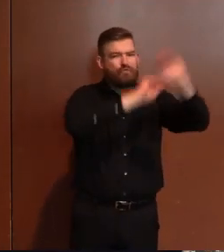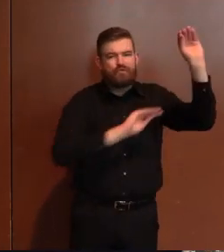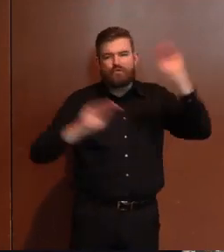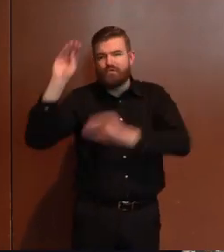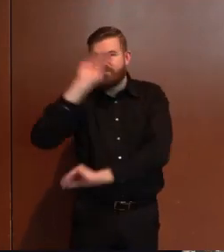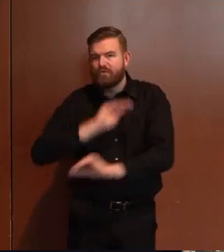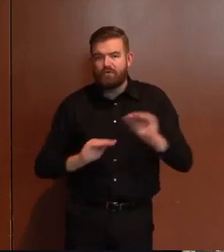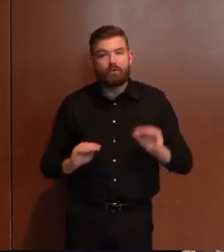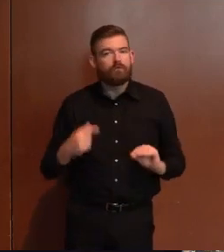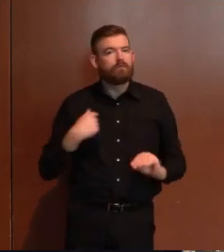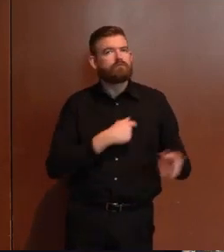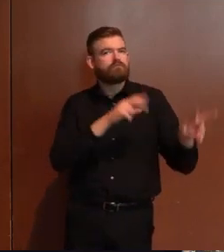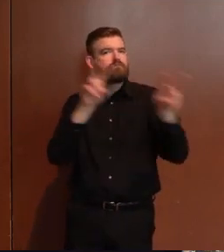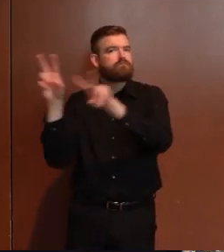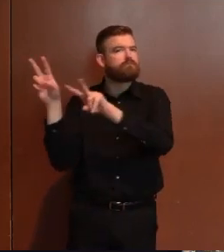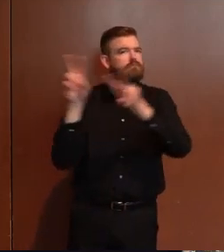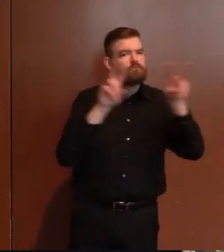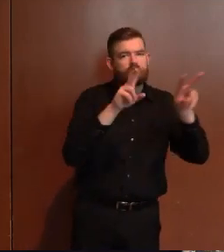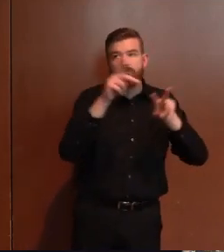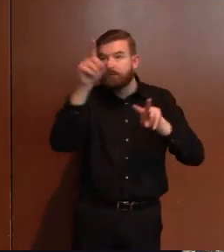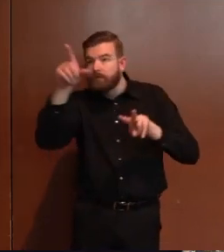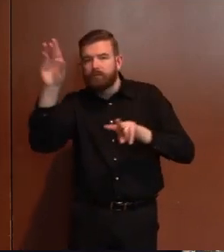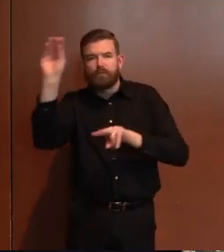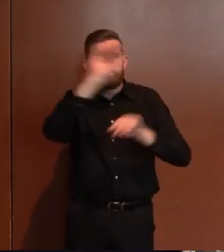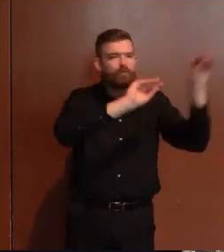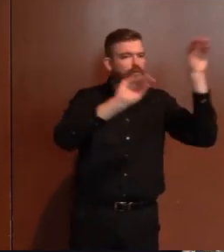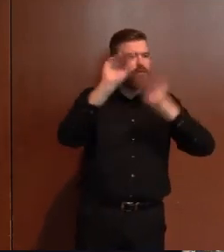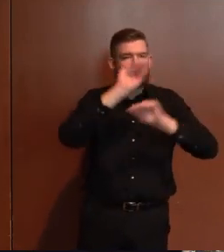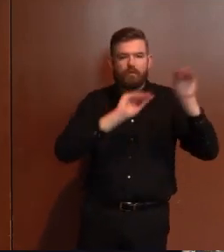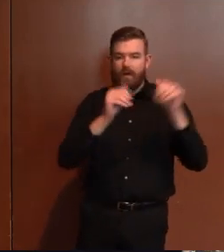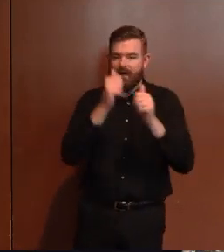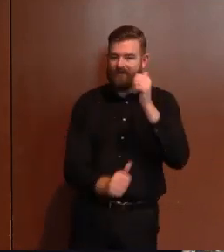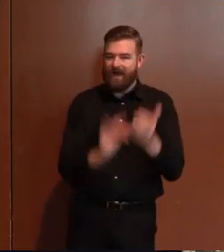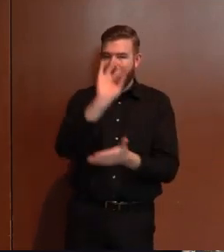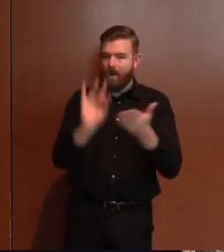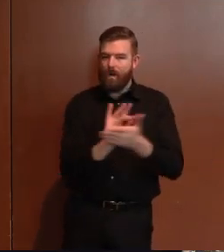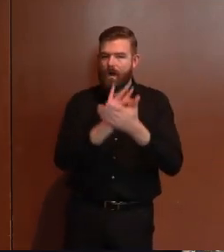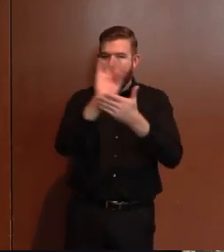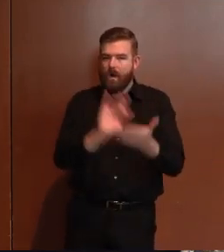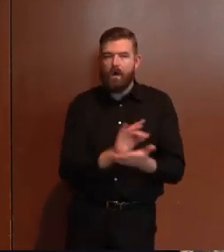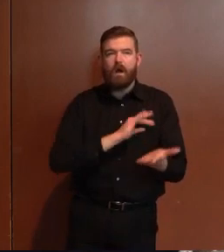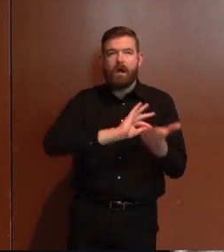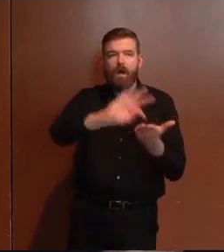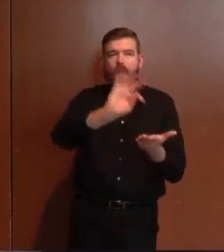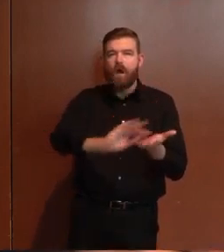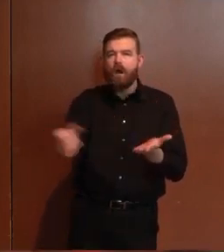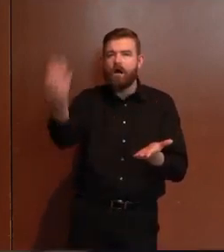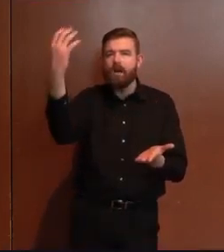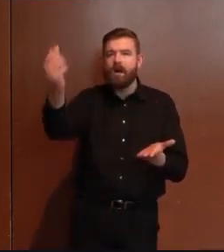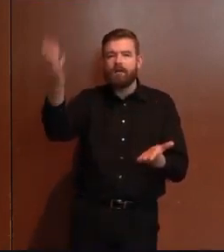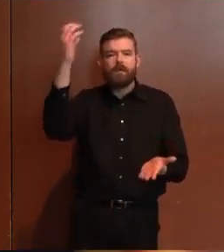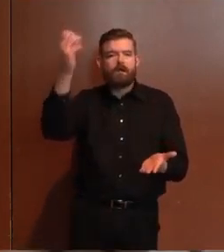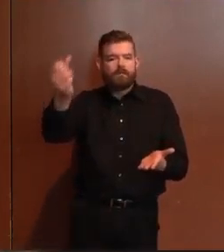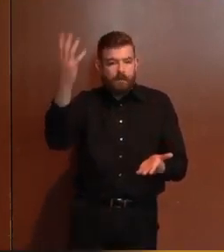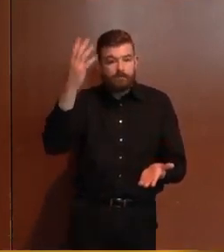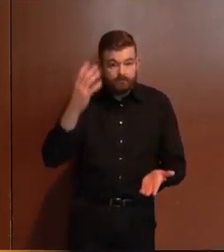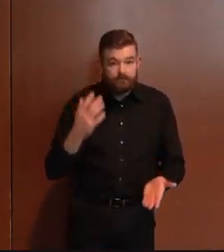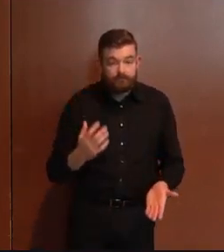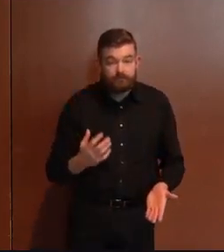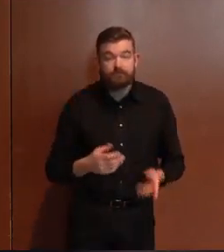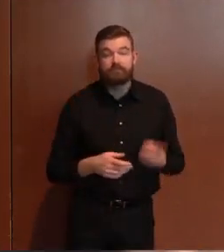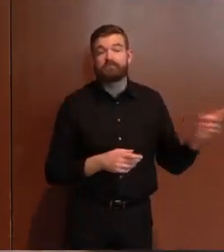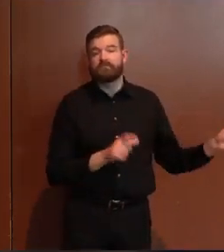that every 8 hours. Did that help? Judy, thank you. Anything on PPE, Pat? I would just add to remind the universe